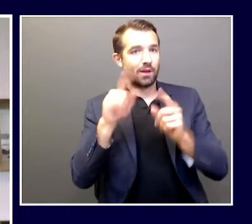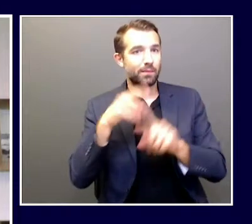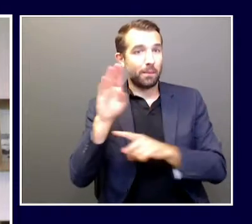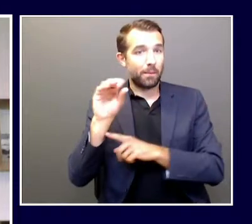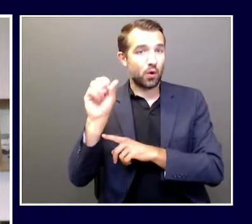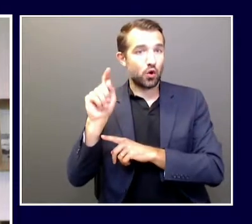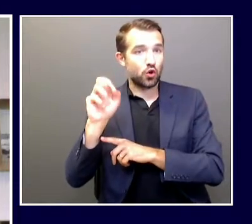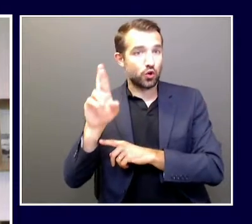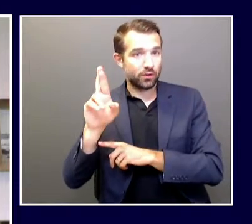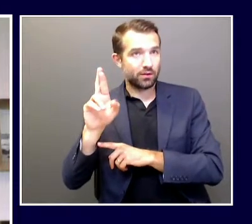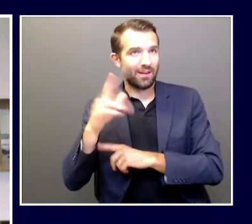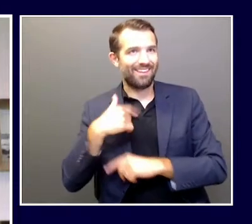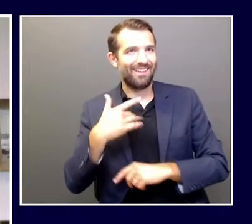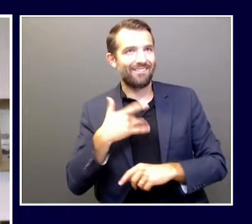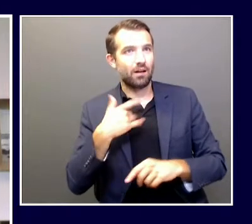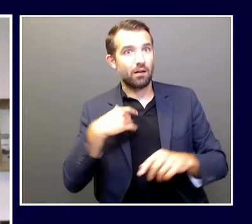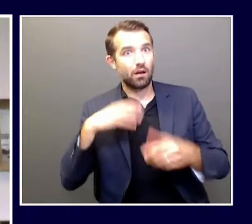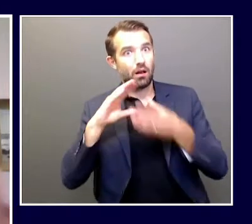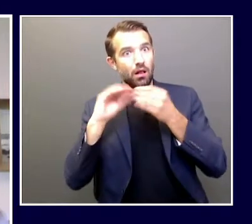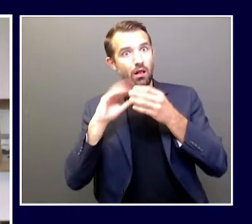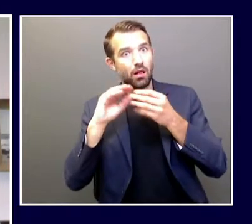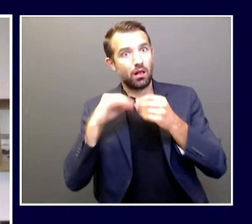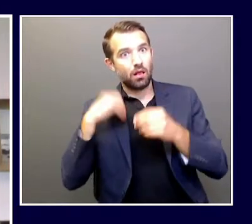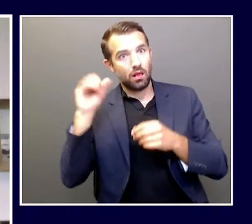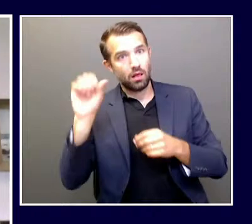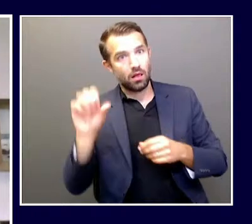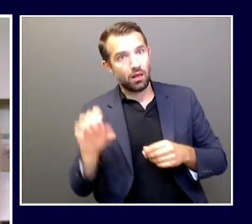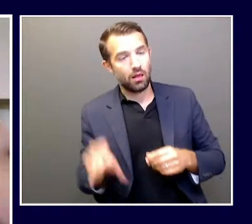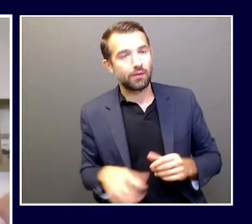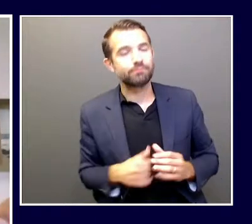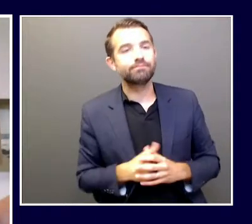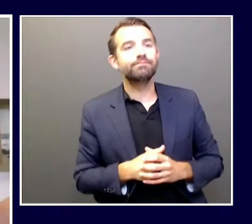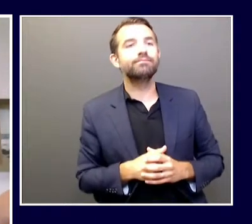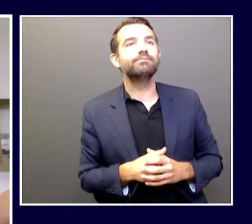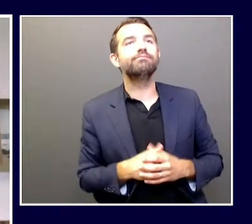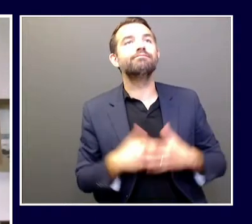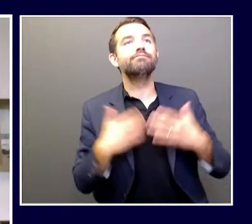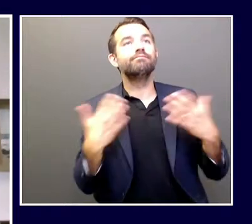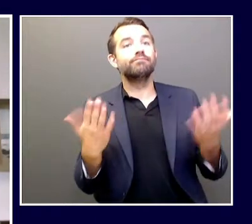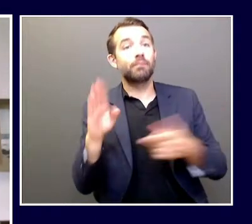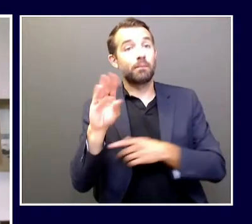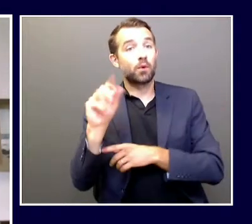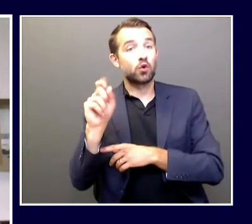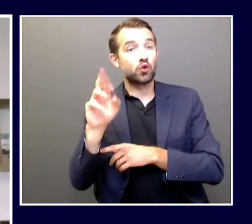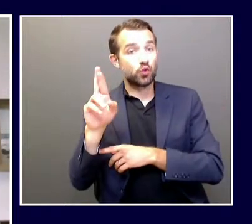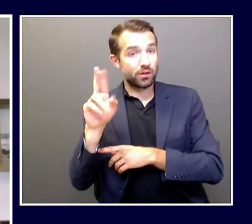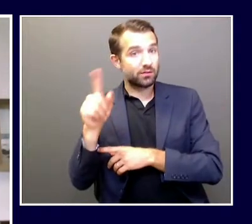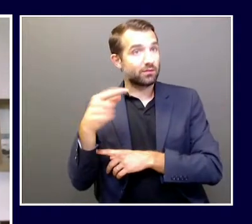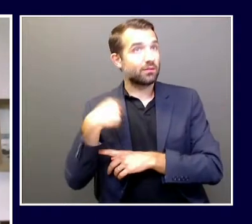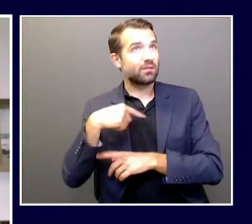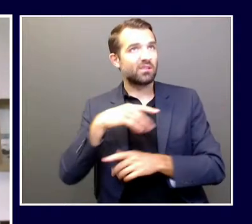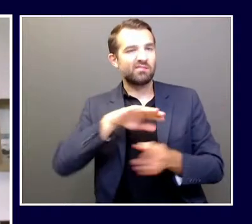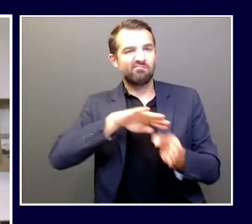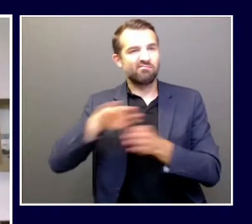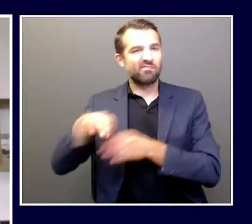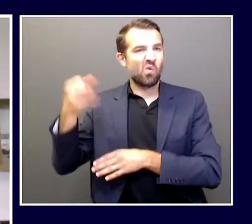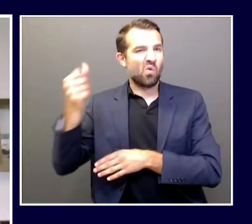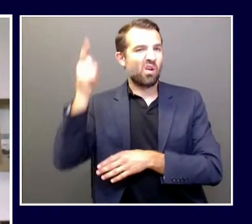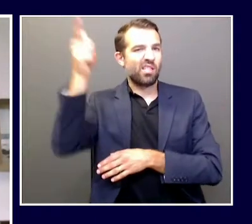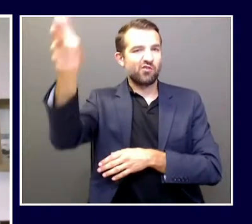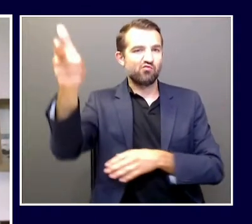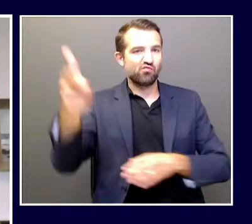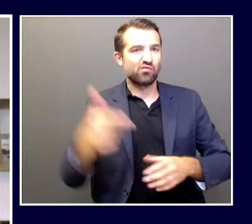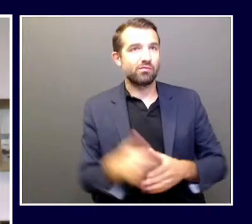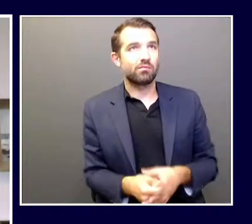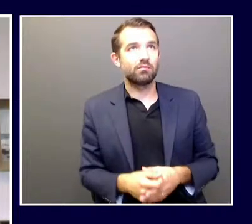as Patrick likes to call them. So boosters got put on the cutting room floor today. We'll have time to talk about boosters sometime soon. Let me just start